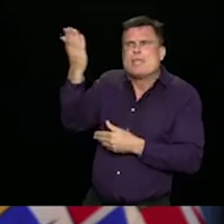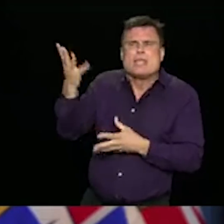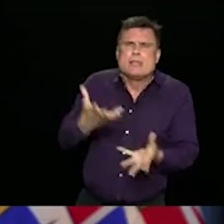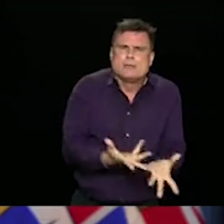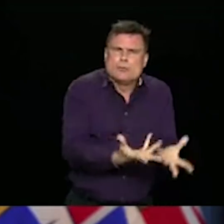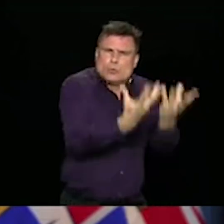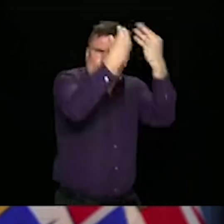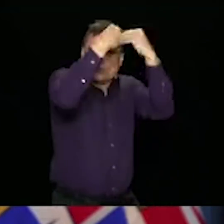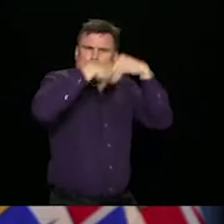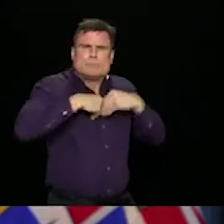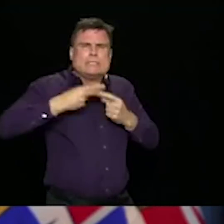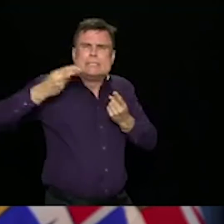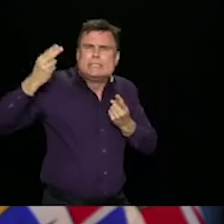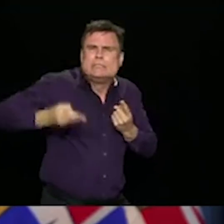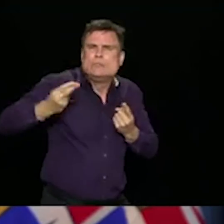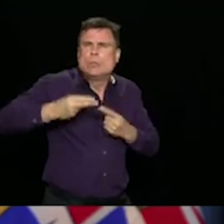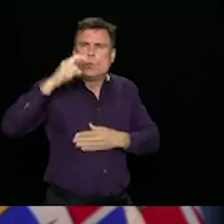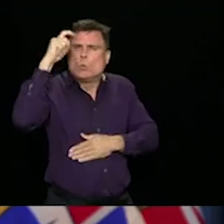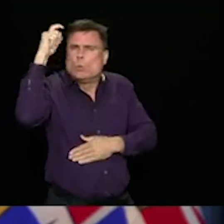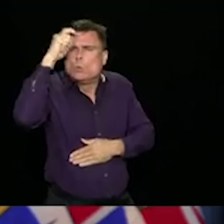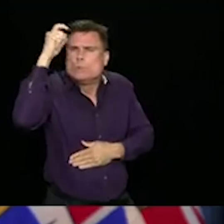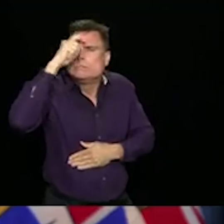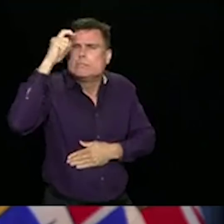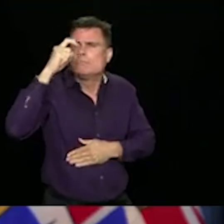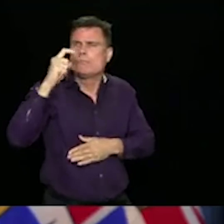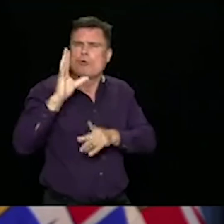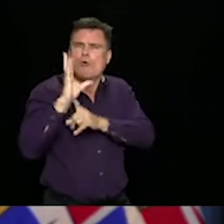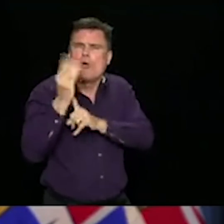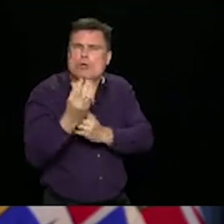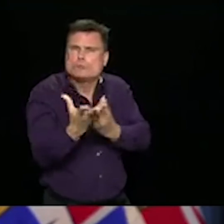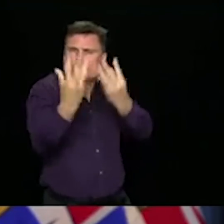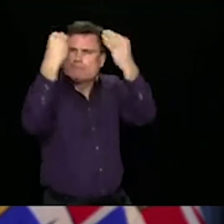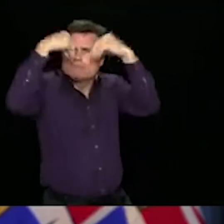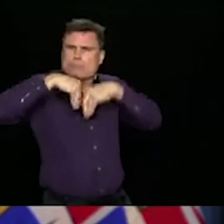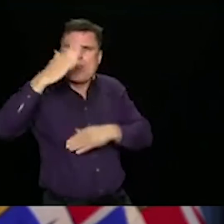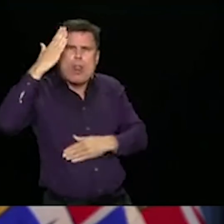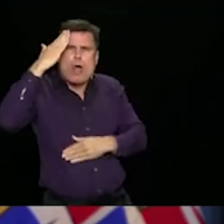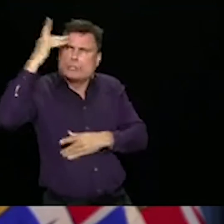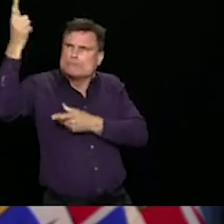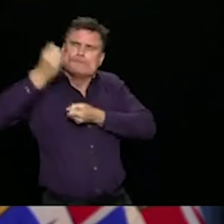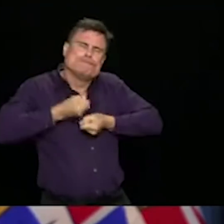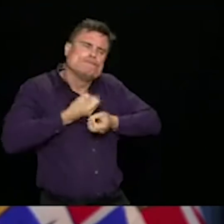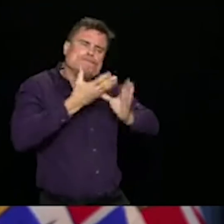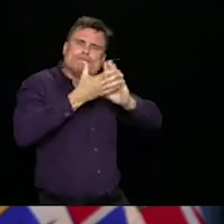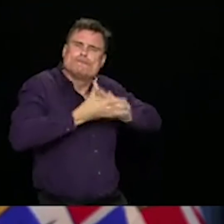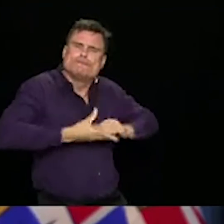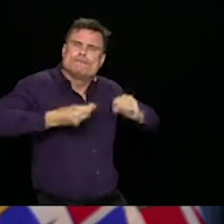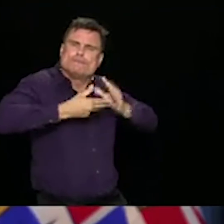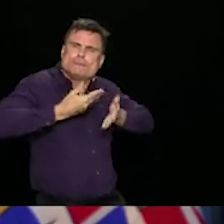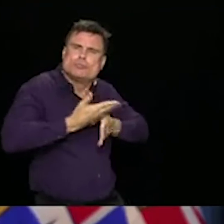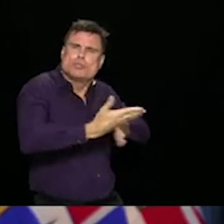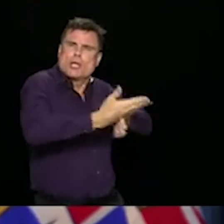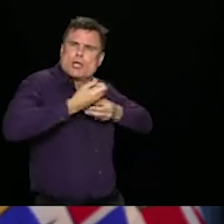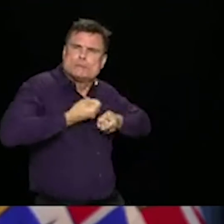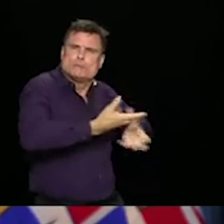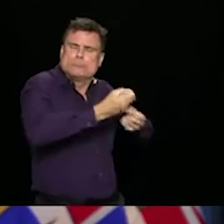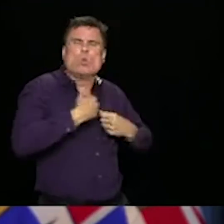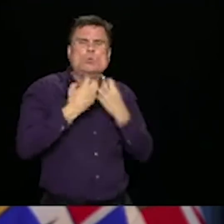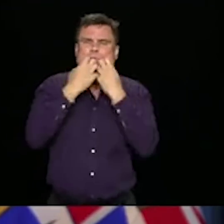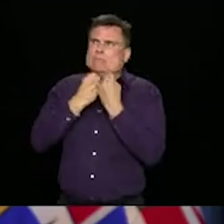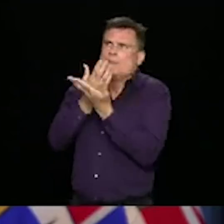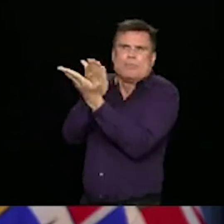the time this week, during BC Seniors Week, to honor our seniors by doing all we can to care for and to protect